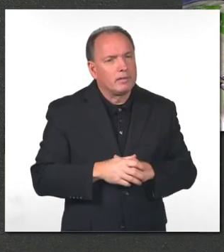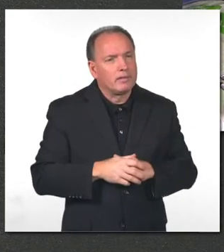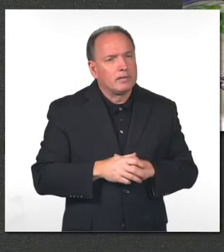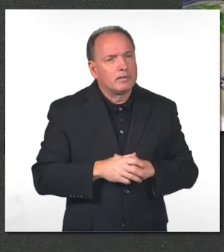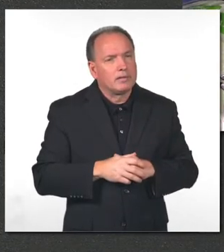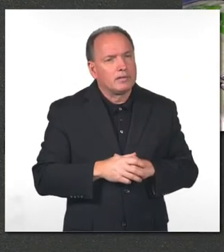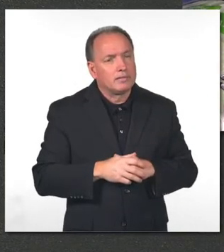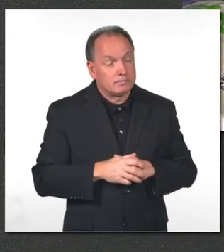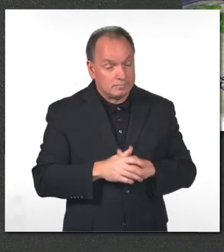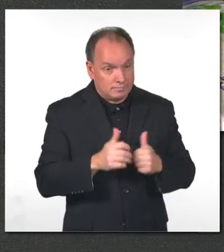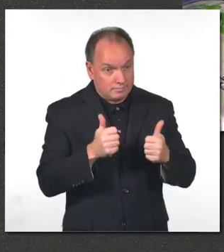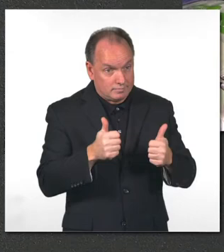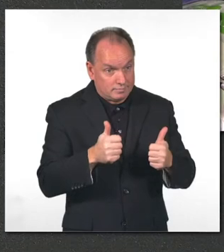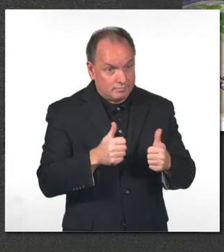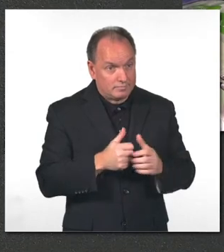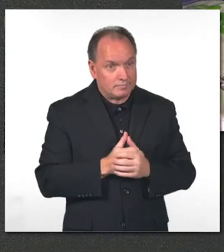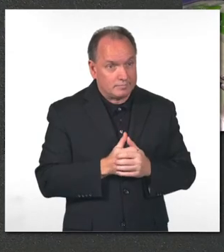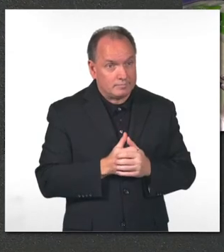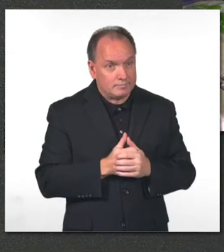There we go.